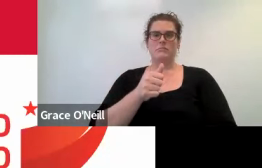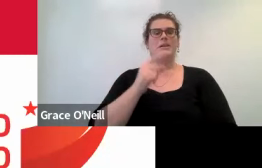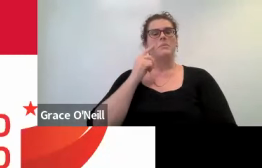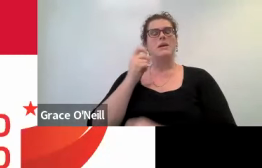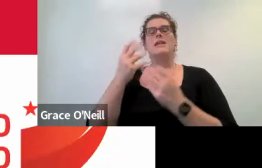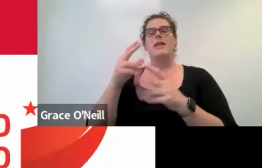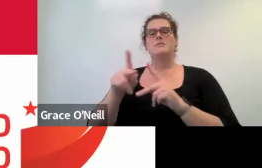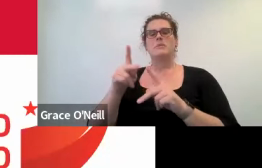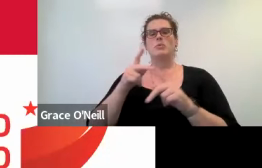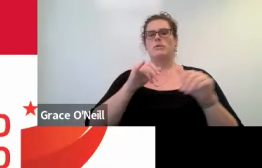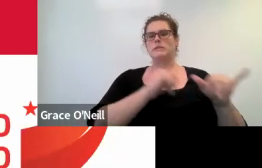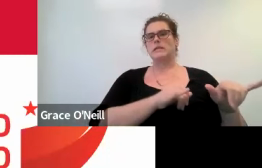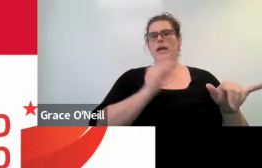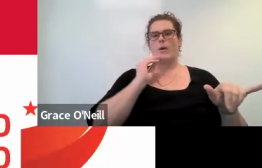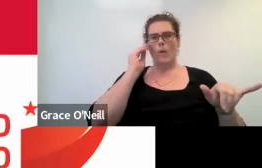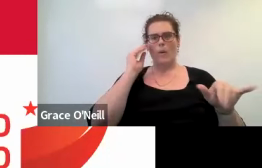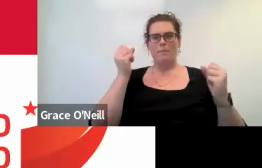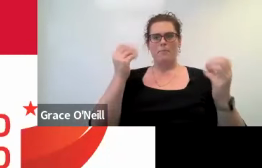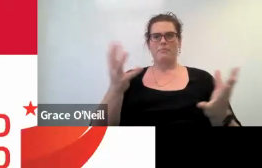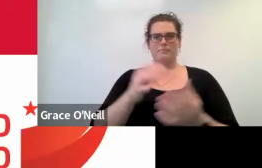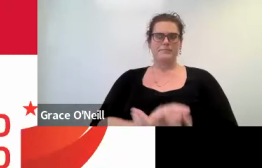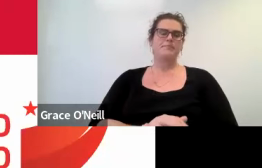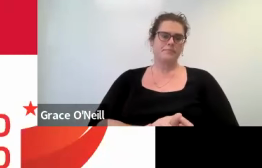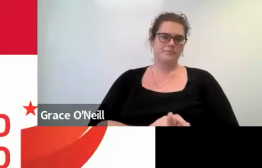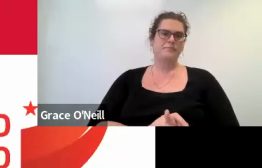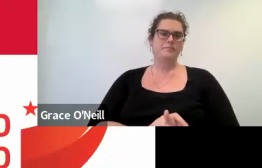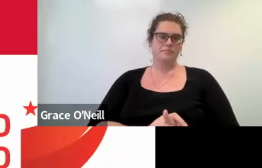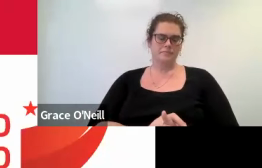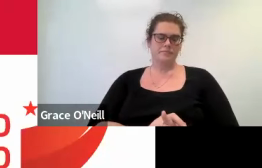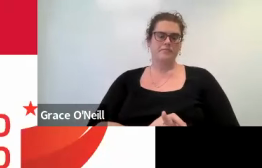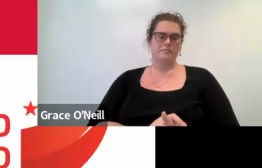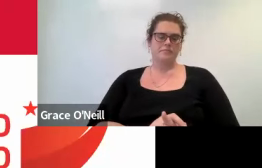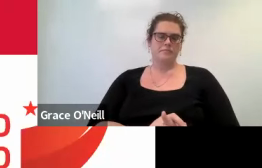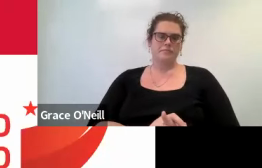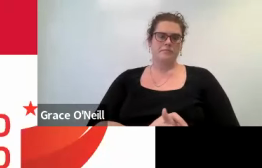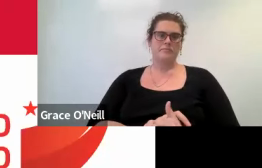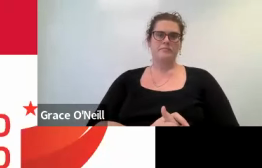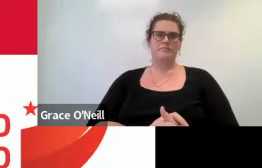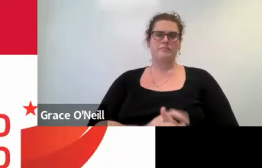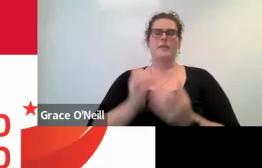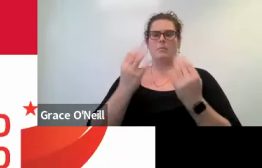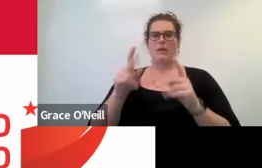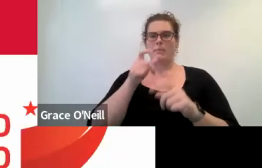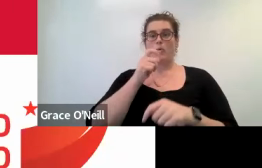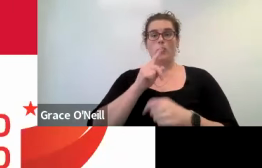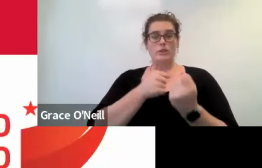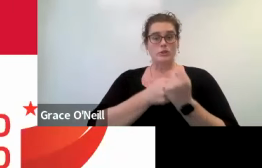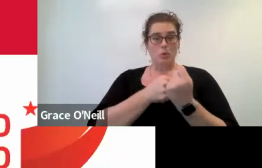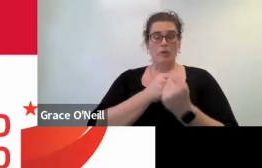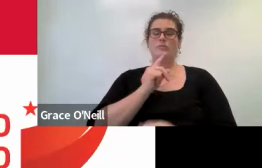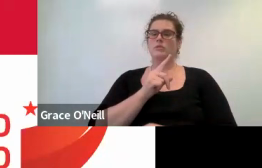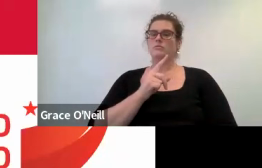their homes to participate in external activity, and many people that we supported were continually being active.